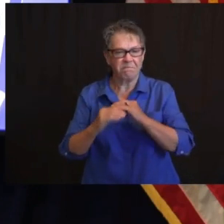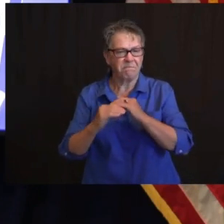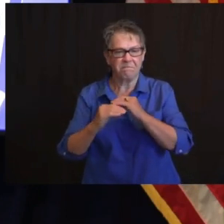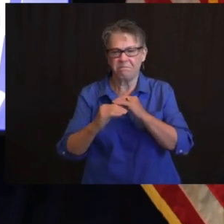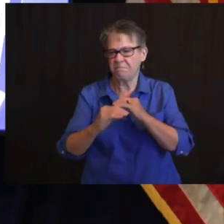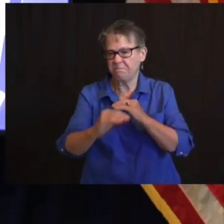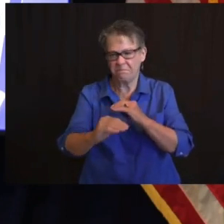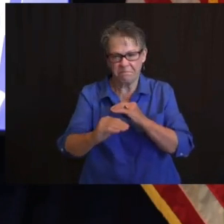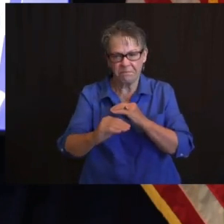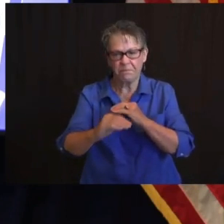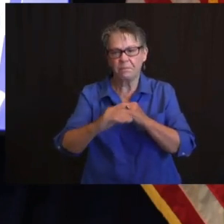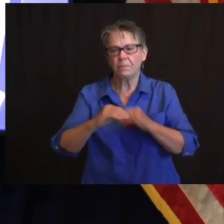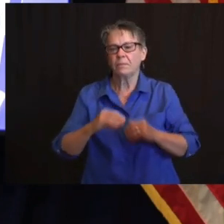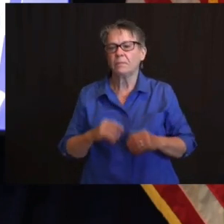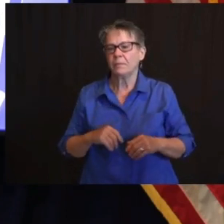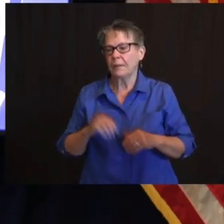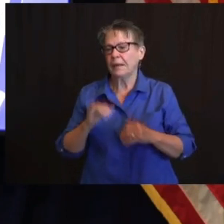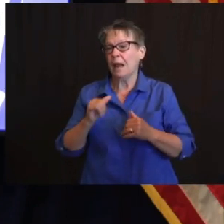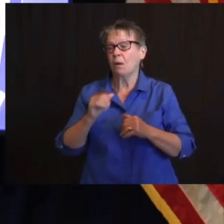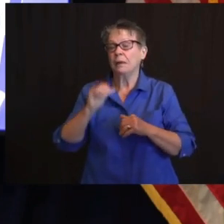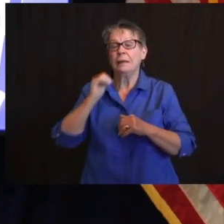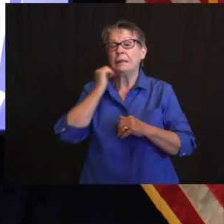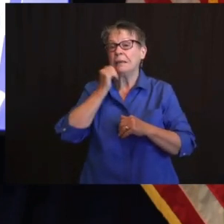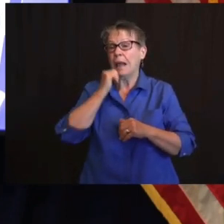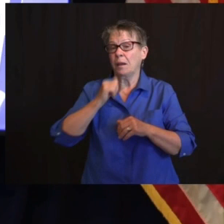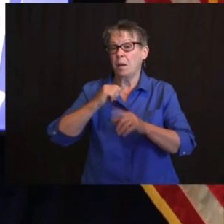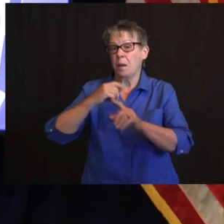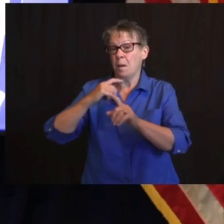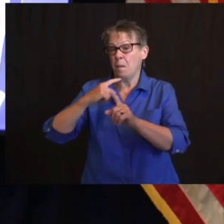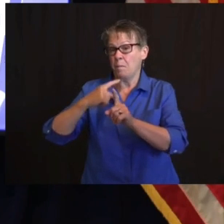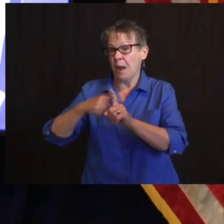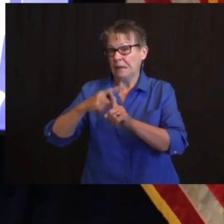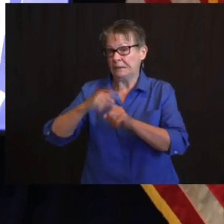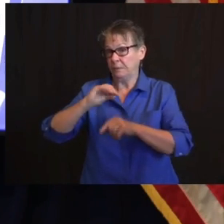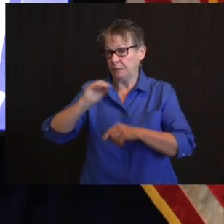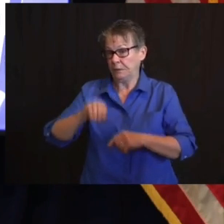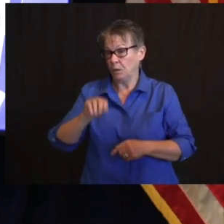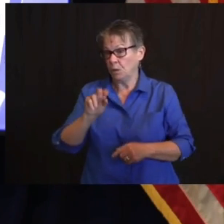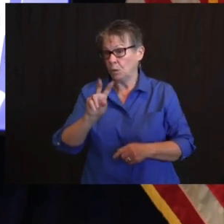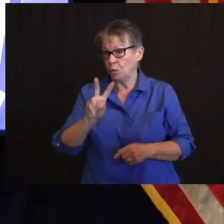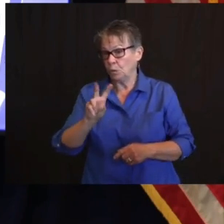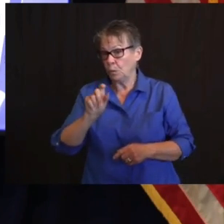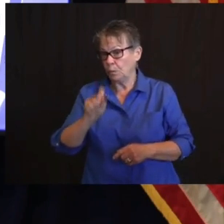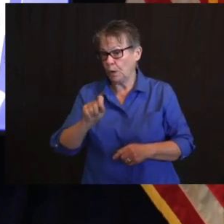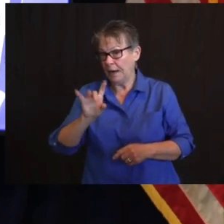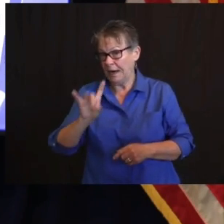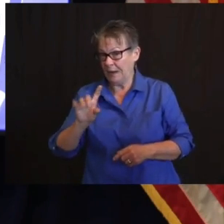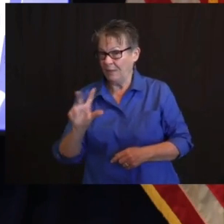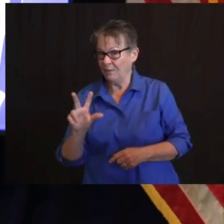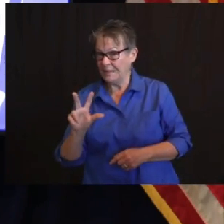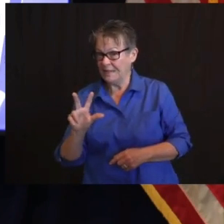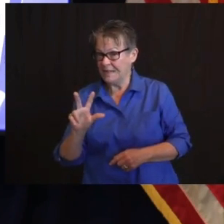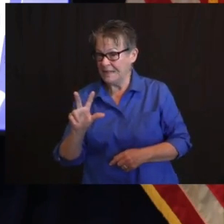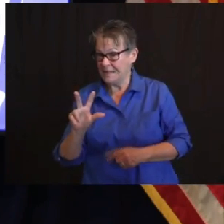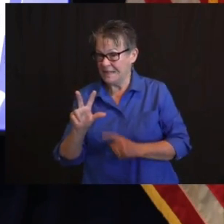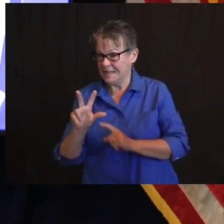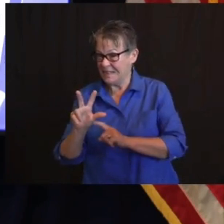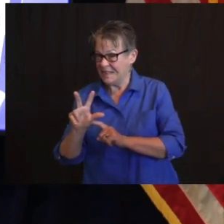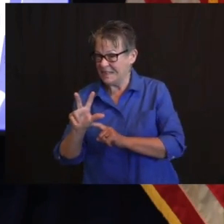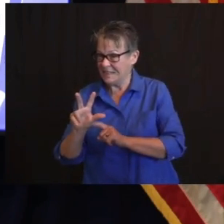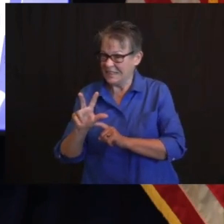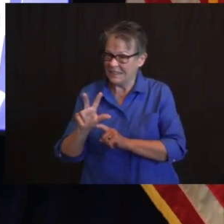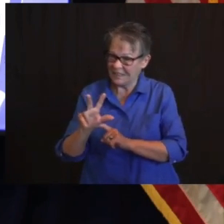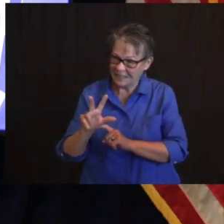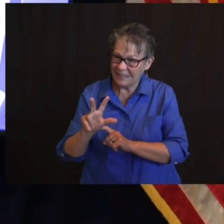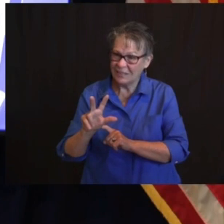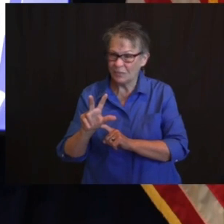is 2.83%. The northern part of the state is 3.03%, the central part 1.82%,